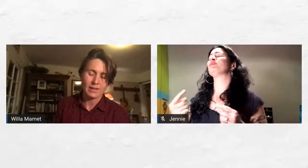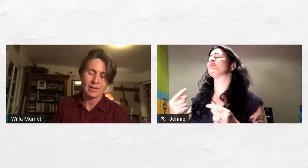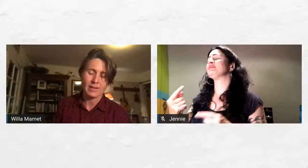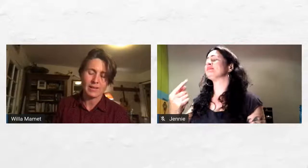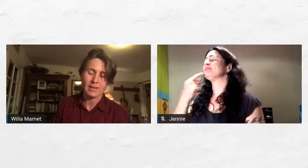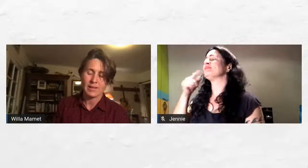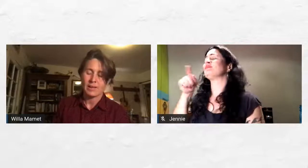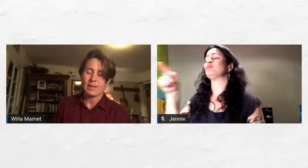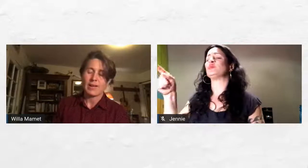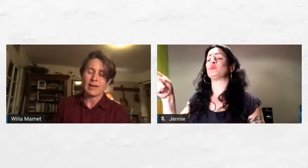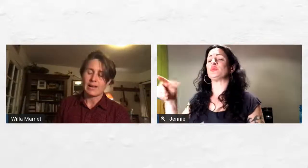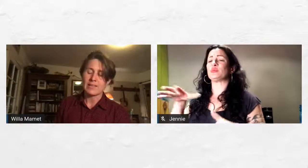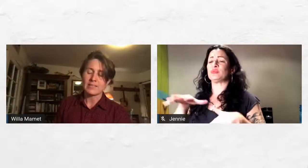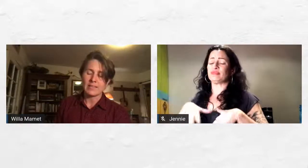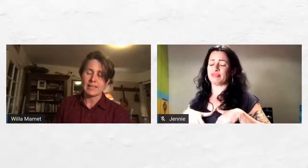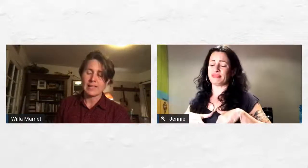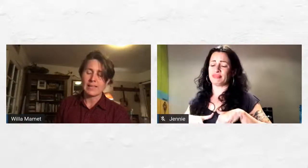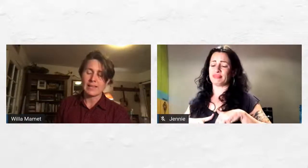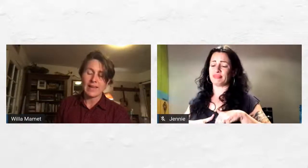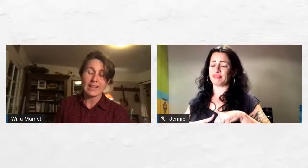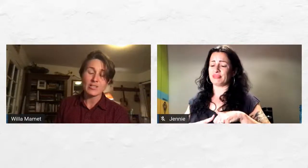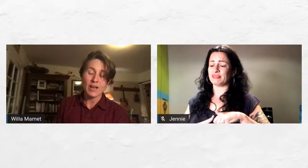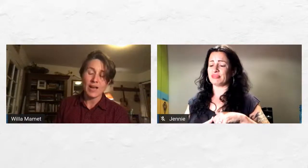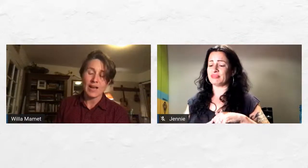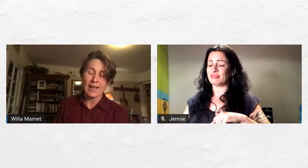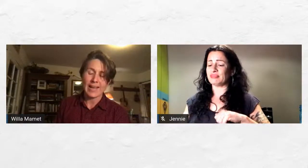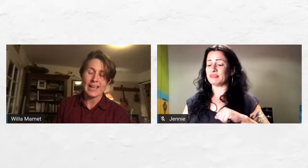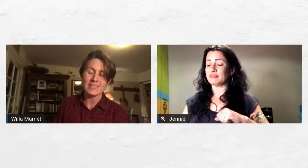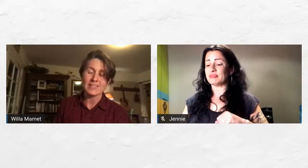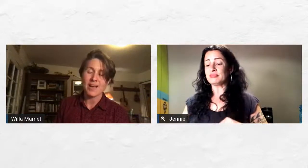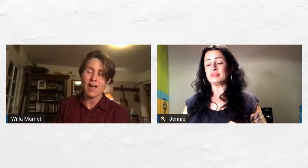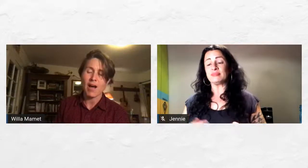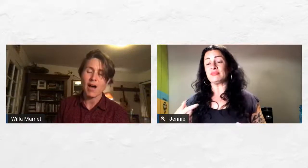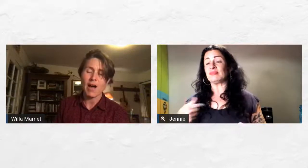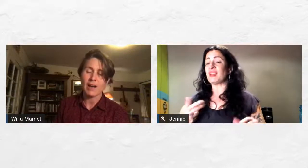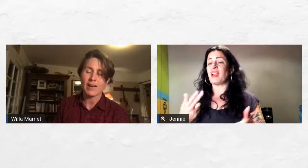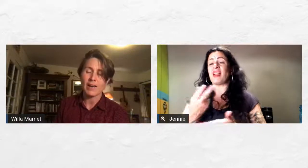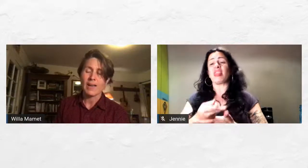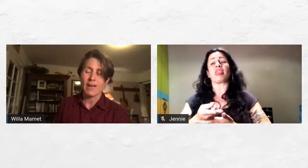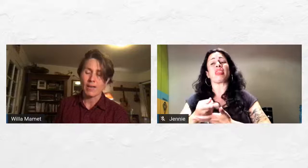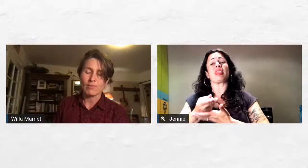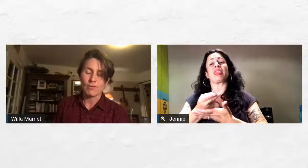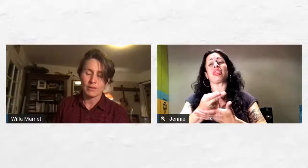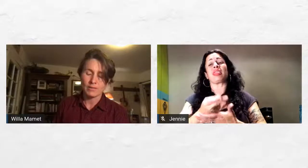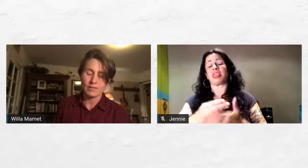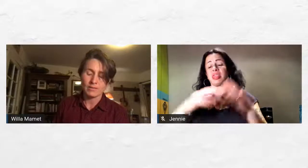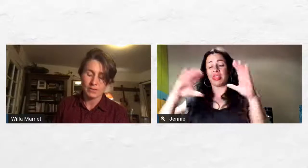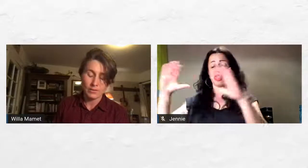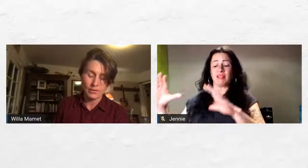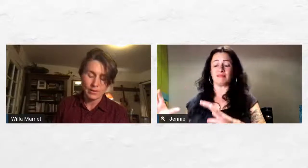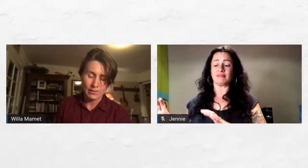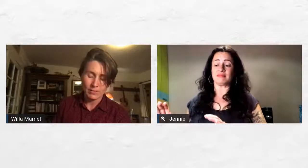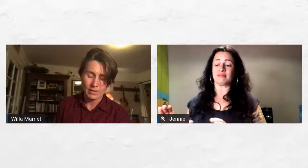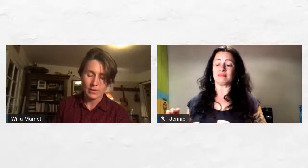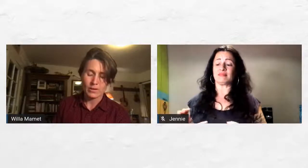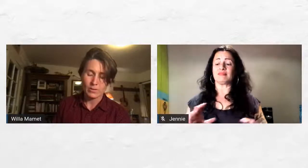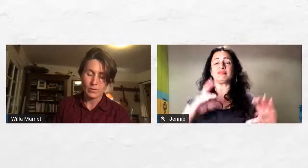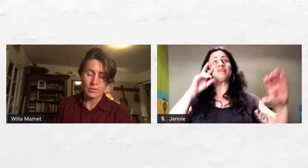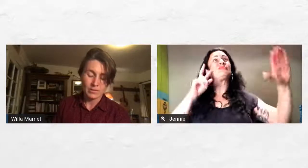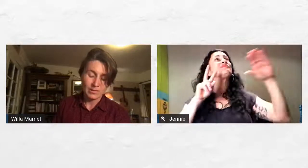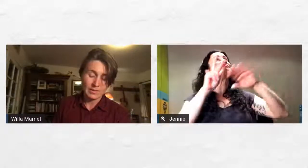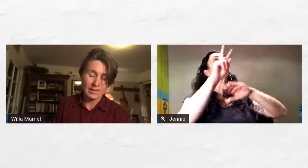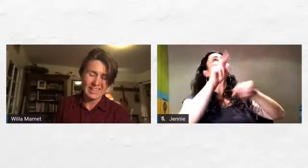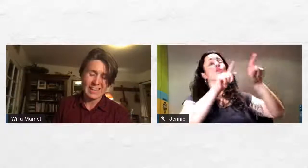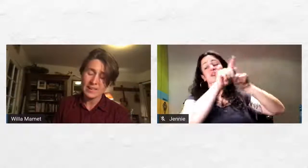the night. I see that shining star and wonder if